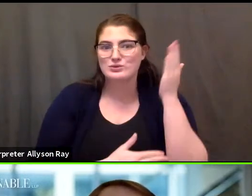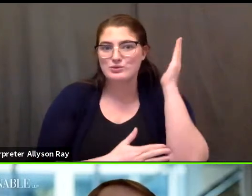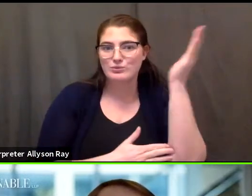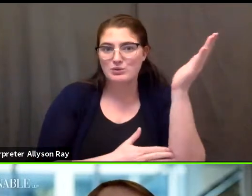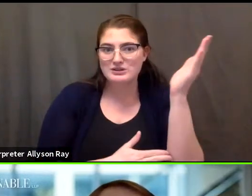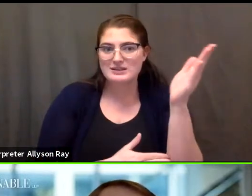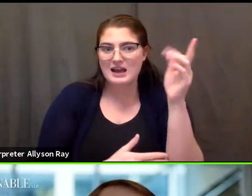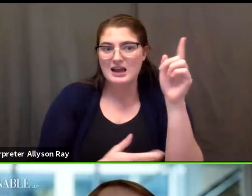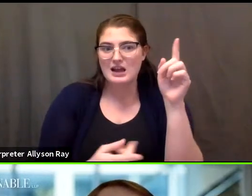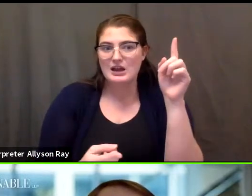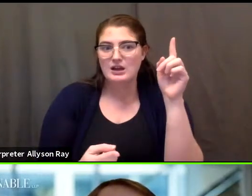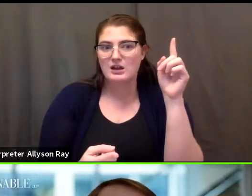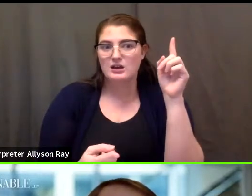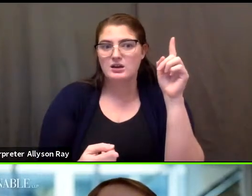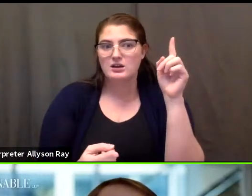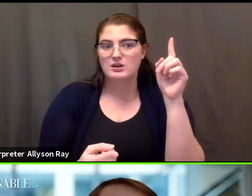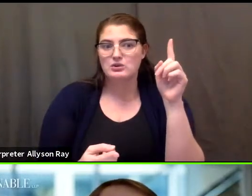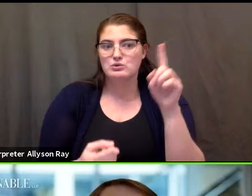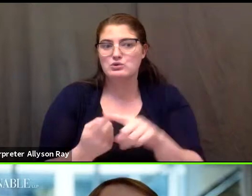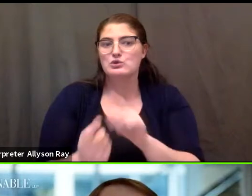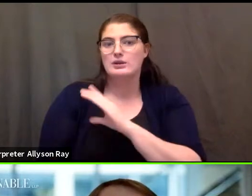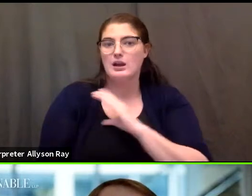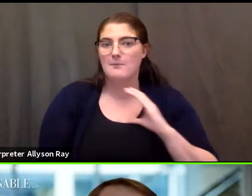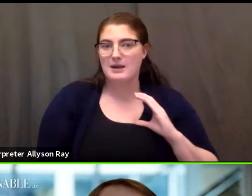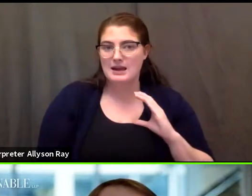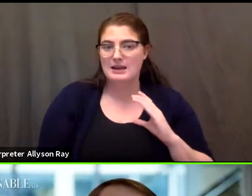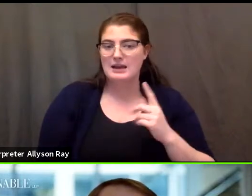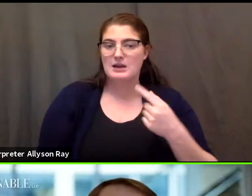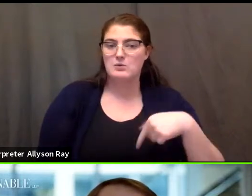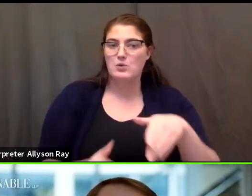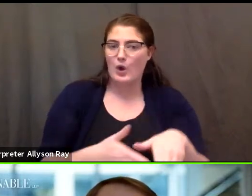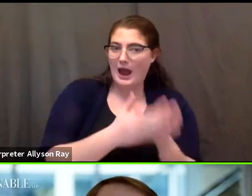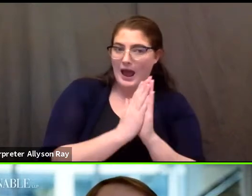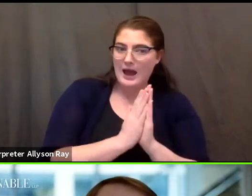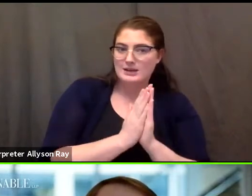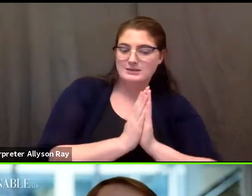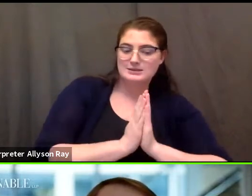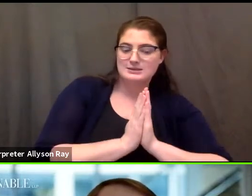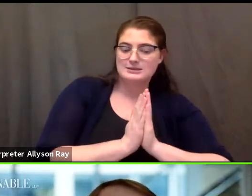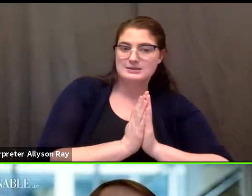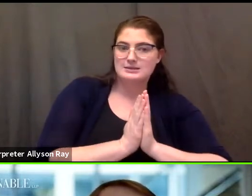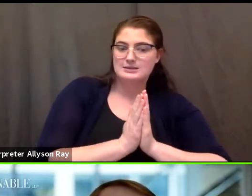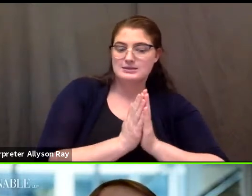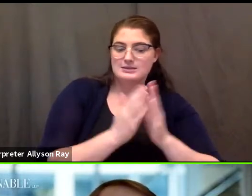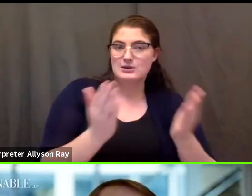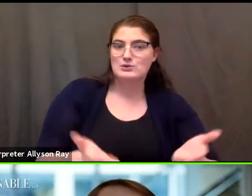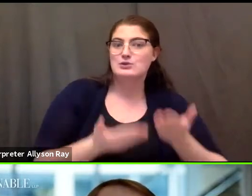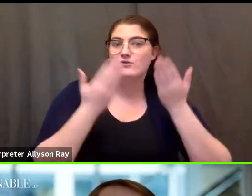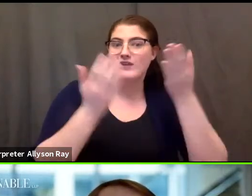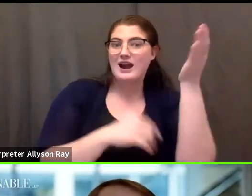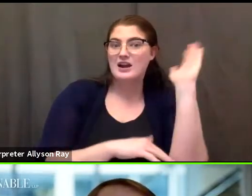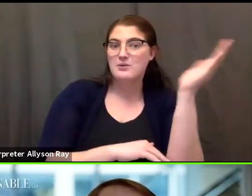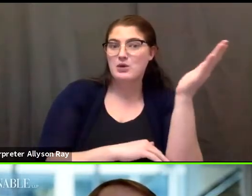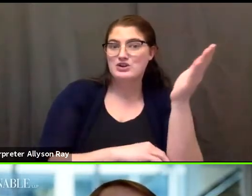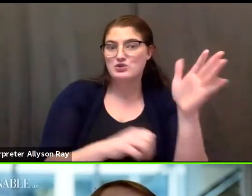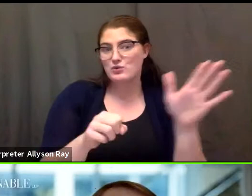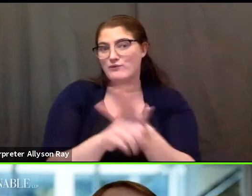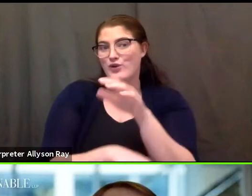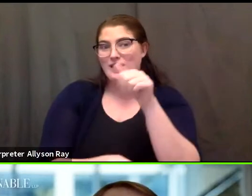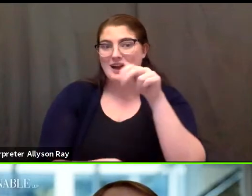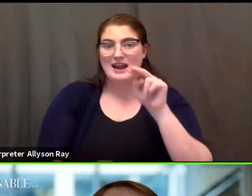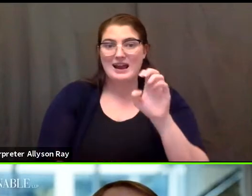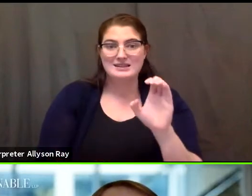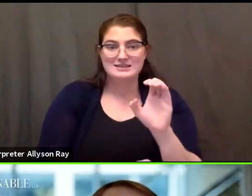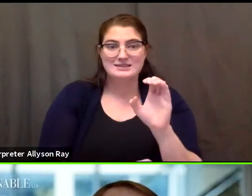the committee, and we were asked to provide a presentation to the full ANC, even